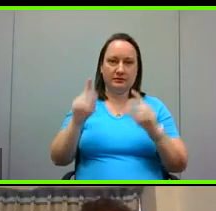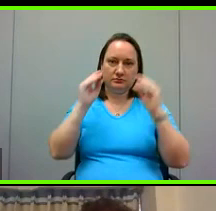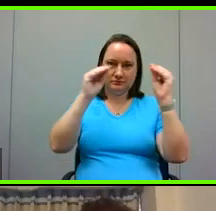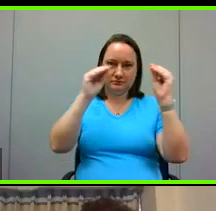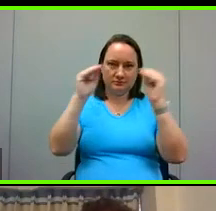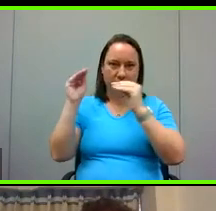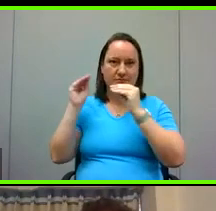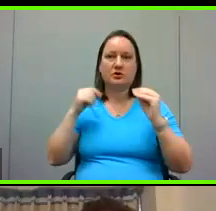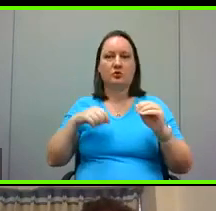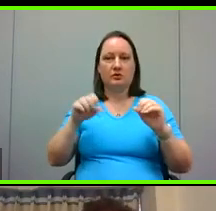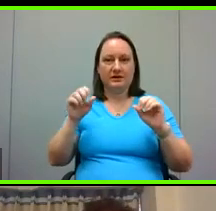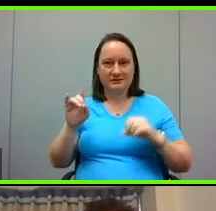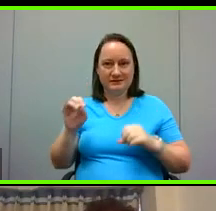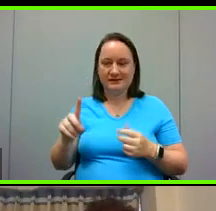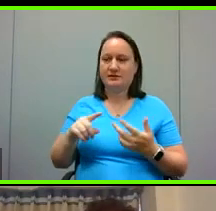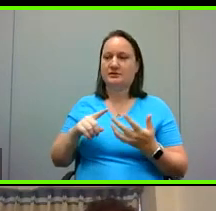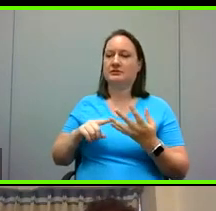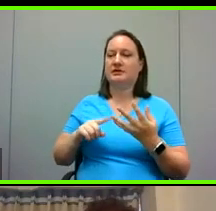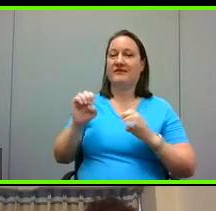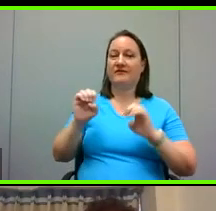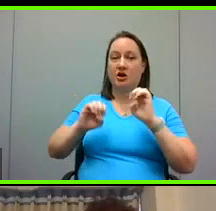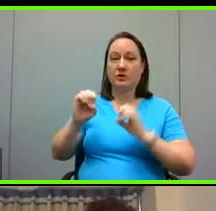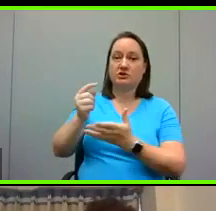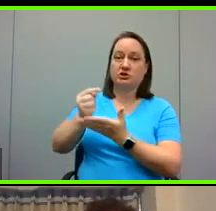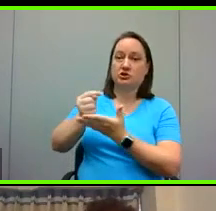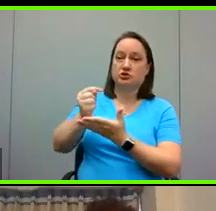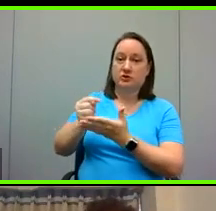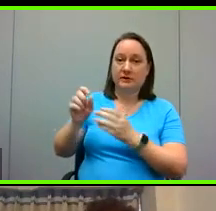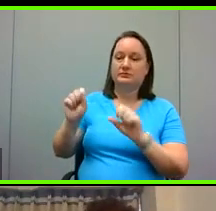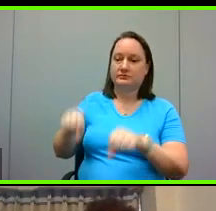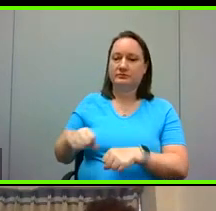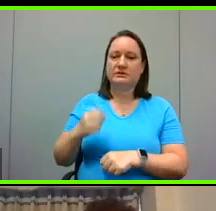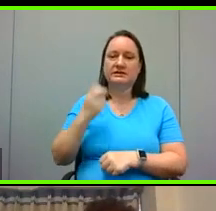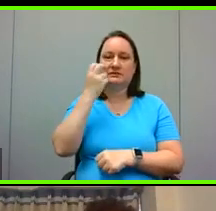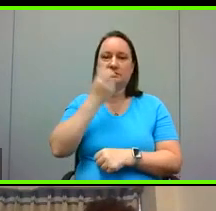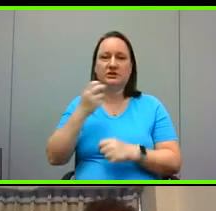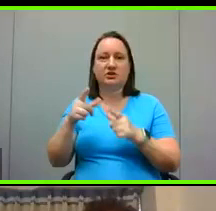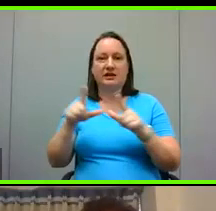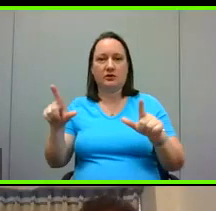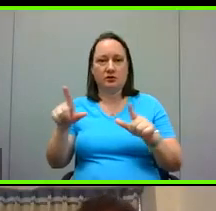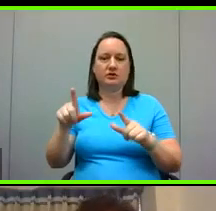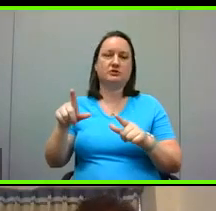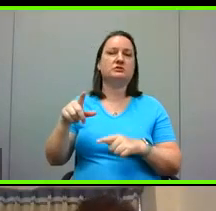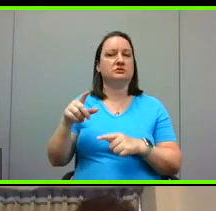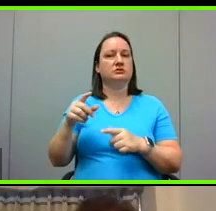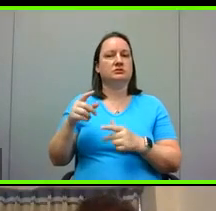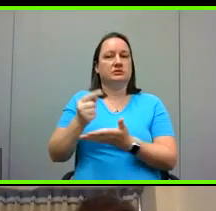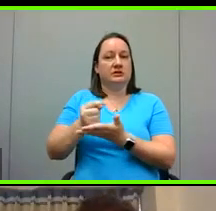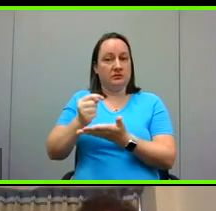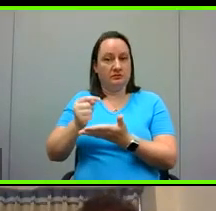evaluations and treatments we're still able to do. Speech and language pathology type services we're offering.